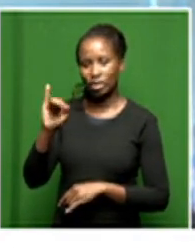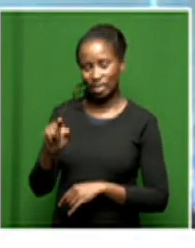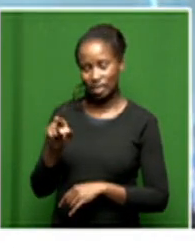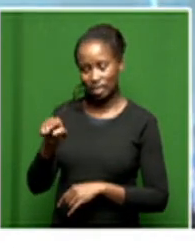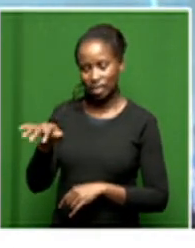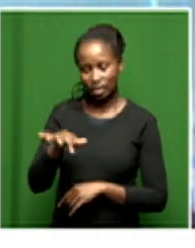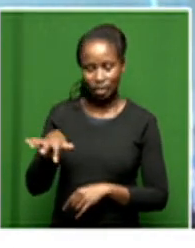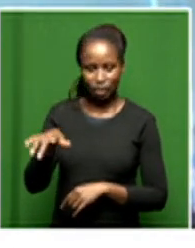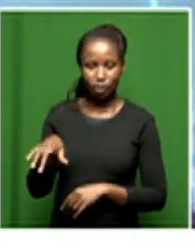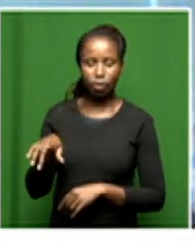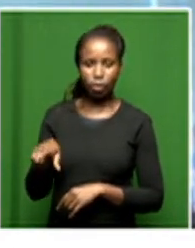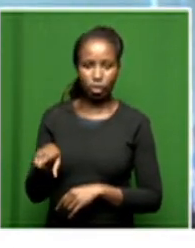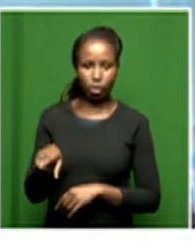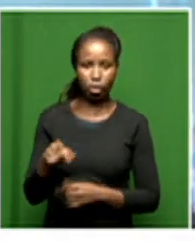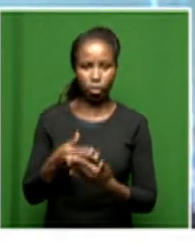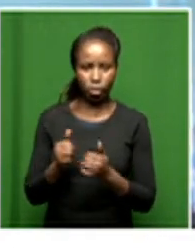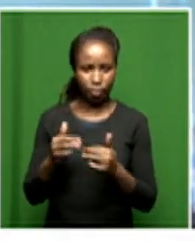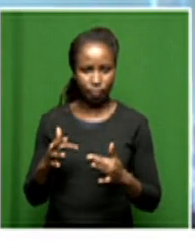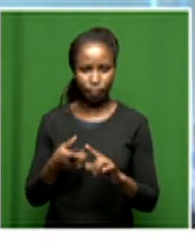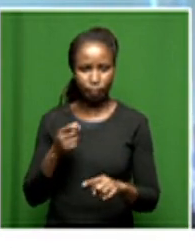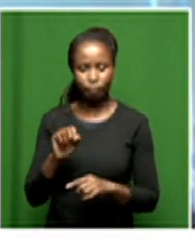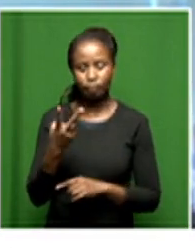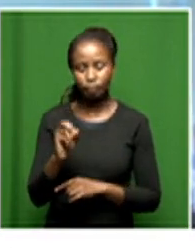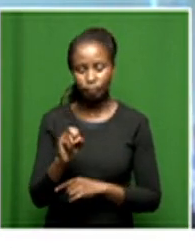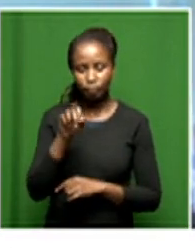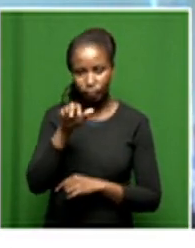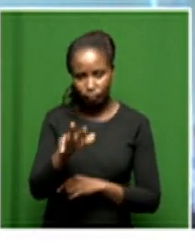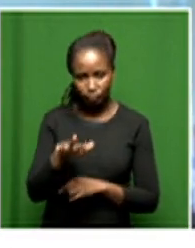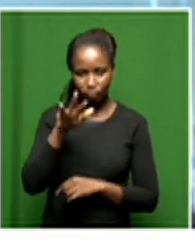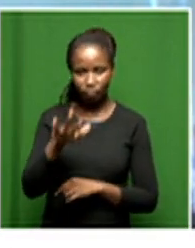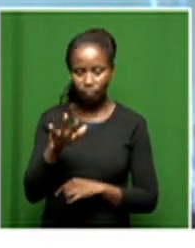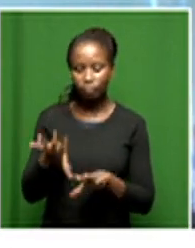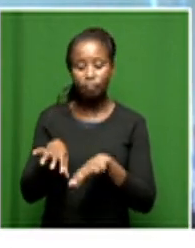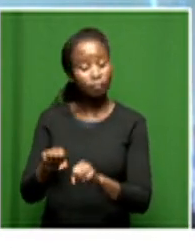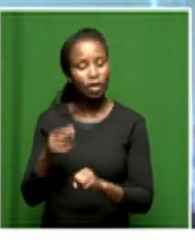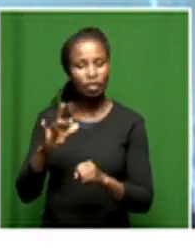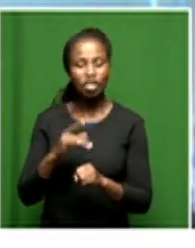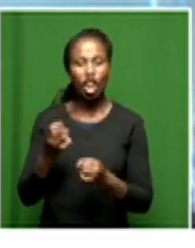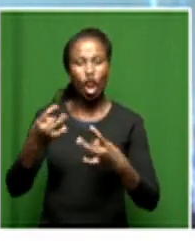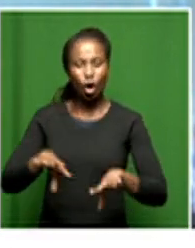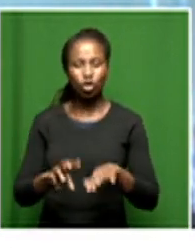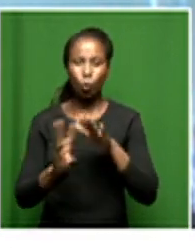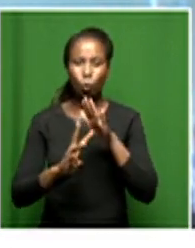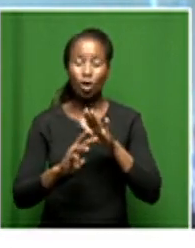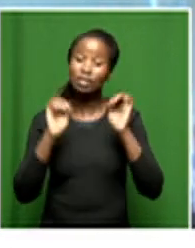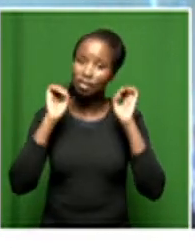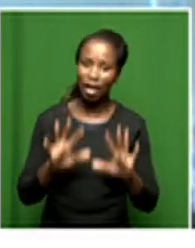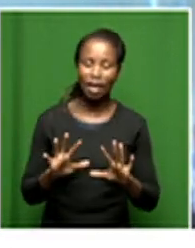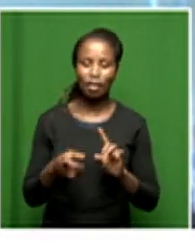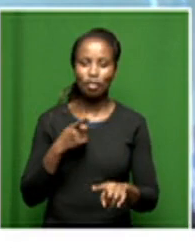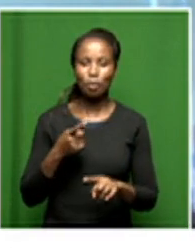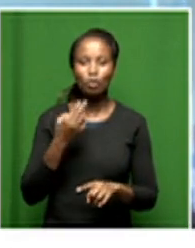election day for the ANC since the 2019 elections was when they lost 10 wards in one day in August